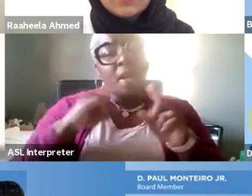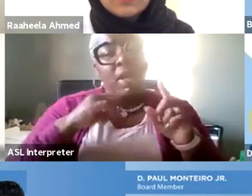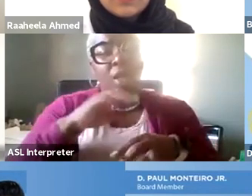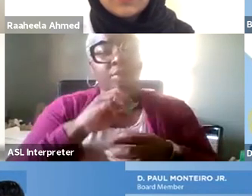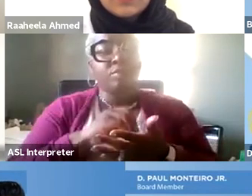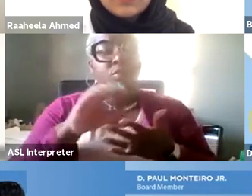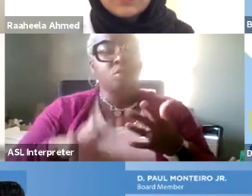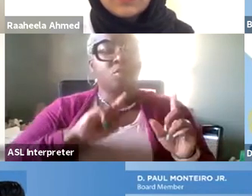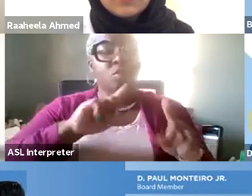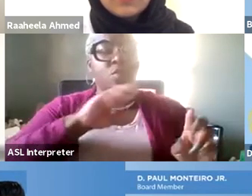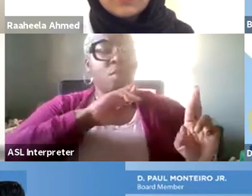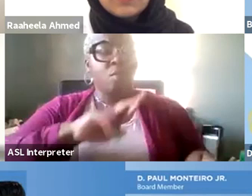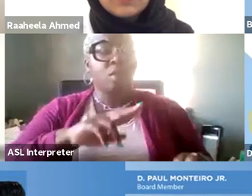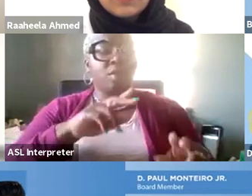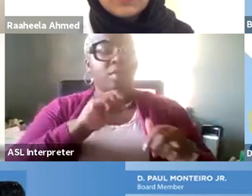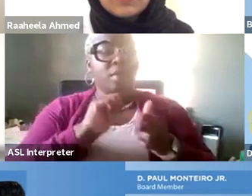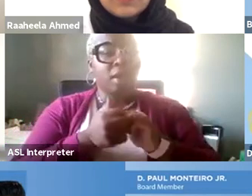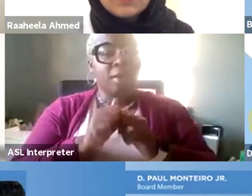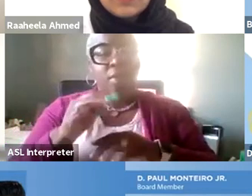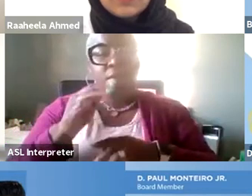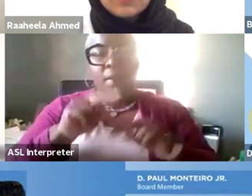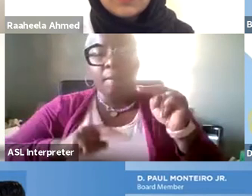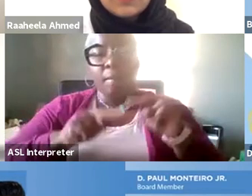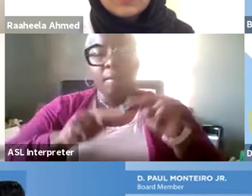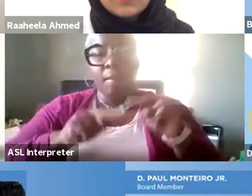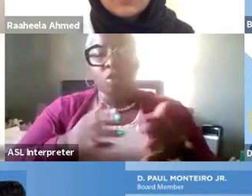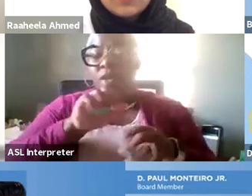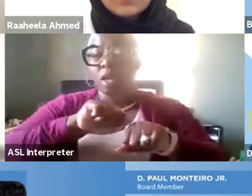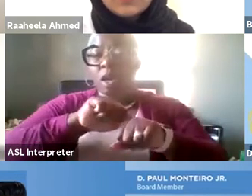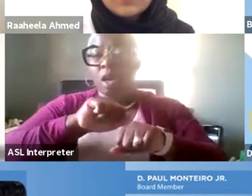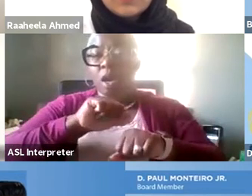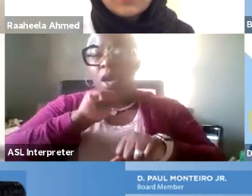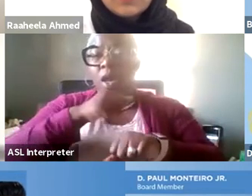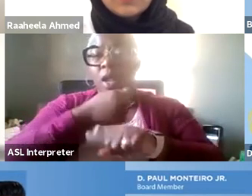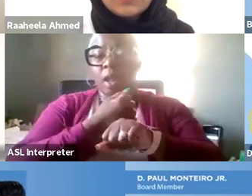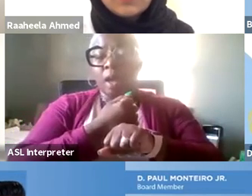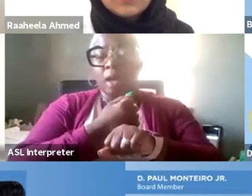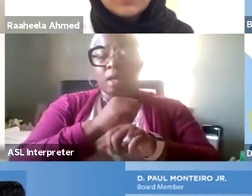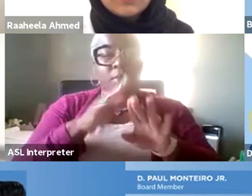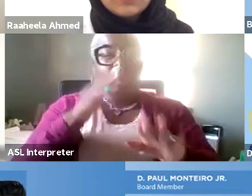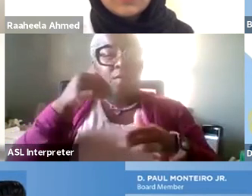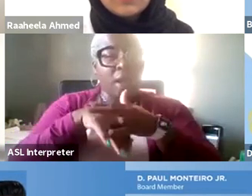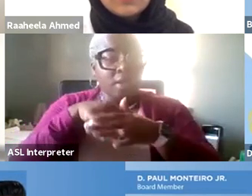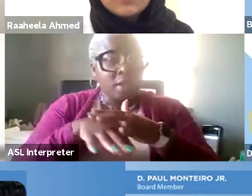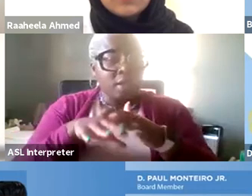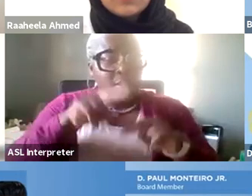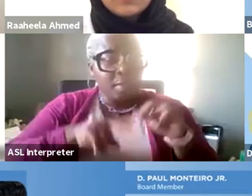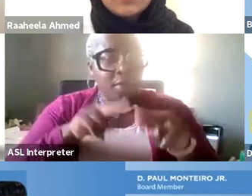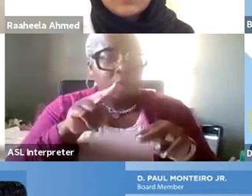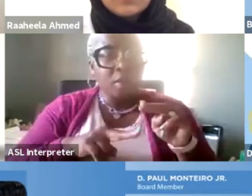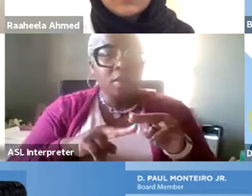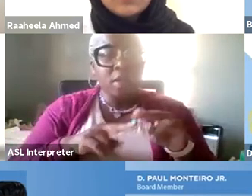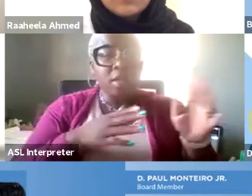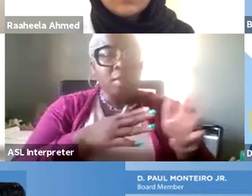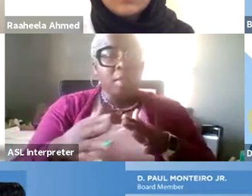High School, the building service employee failed to unlock all areas in the building to allow proper access. The players and coaches were delayed leaving